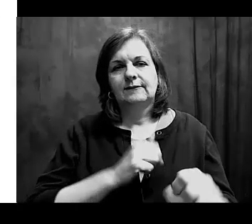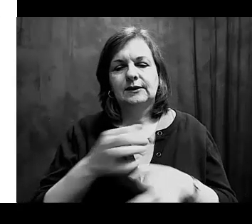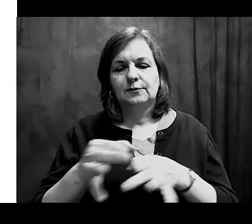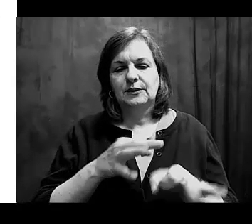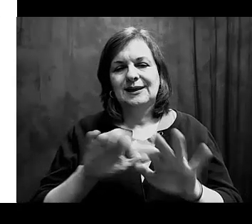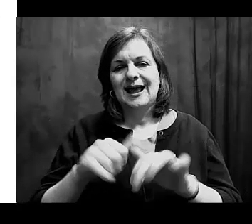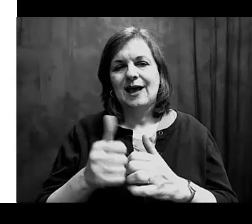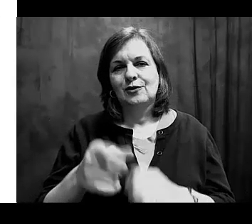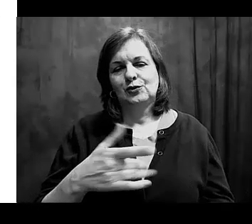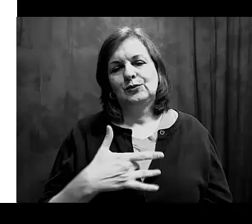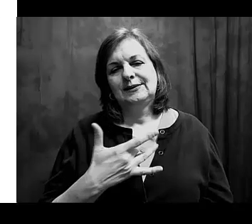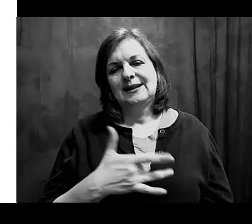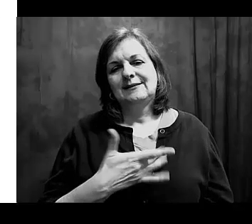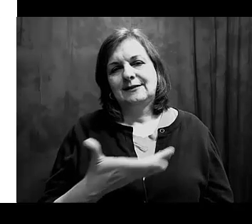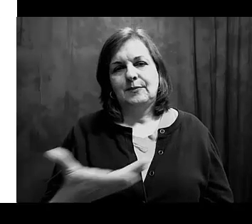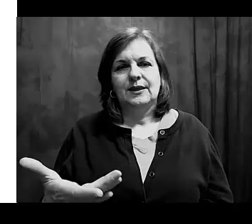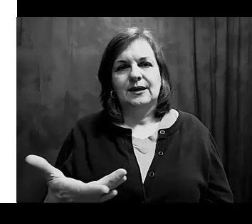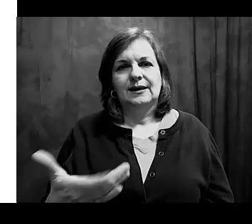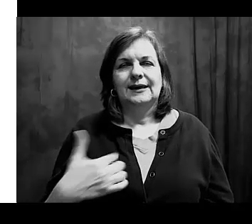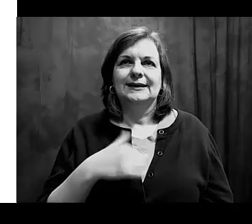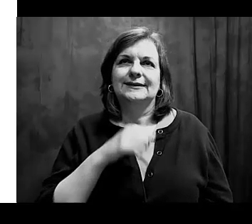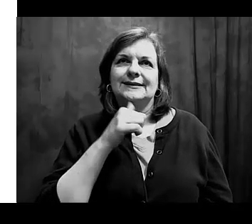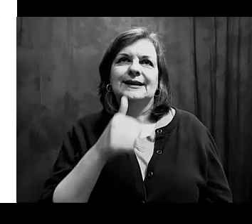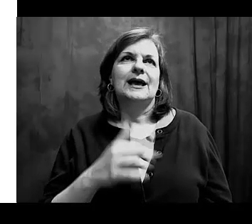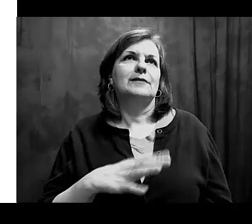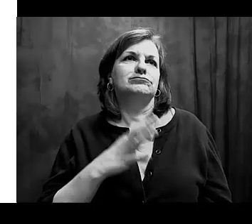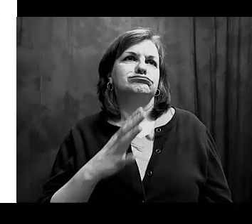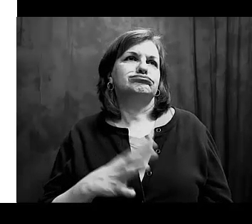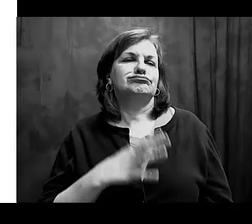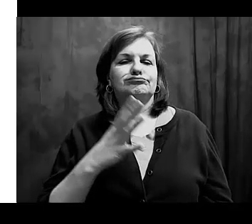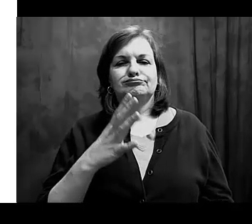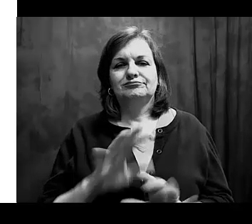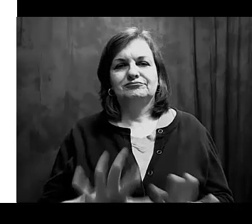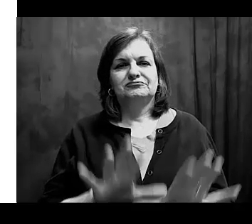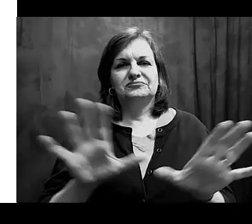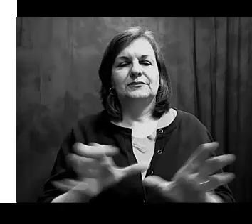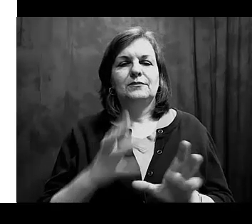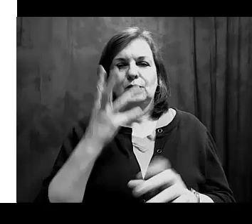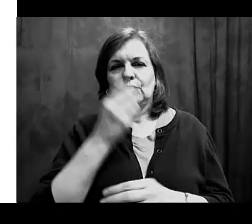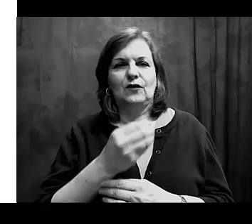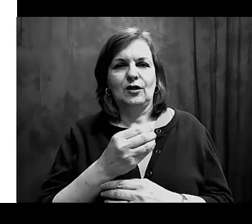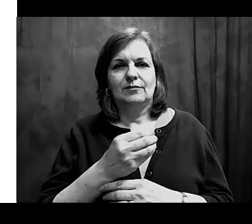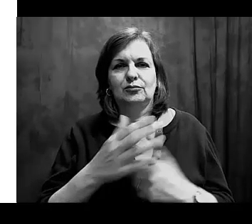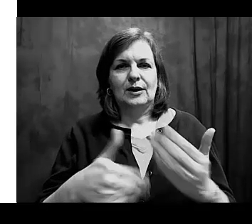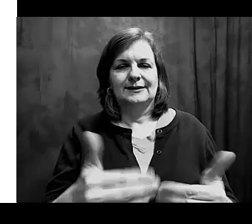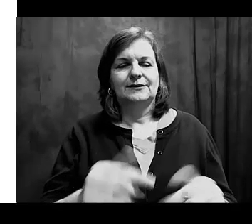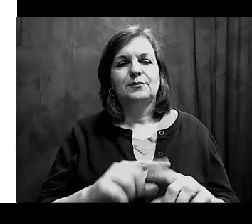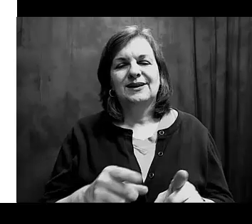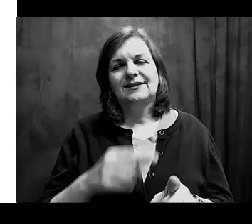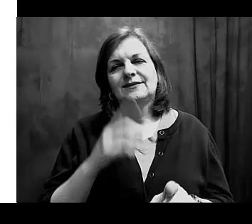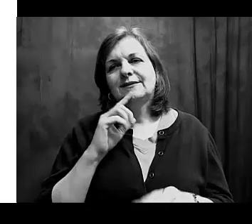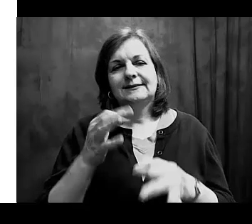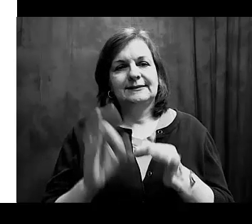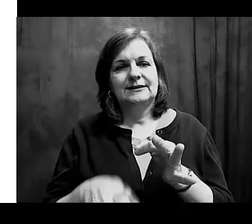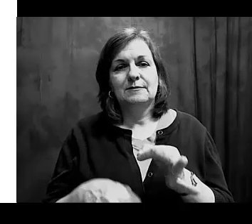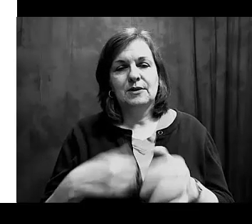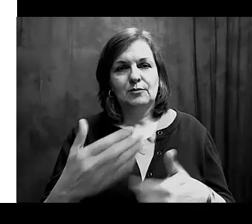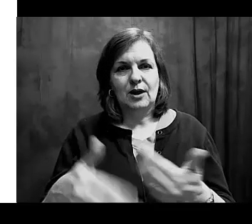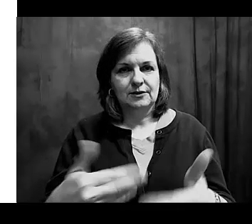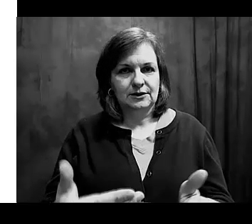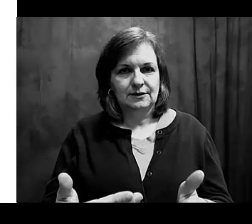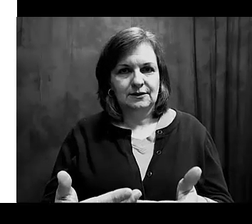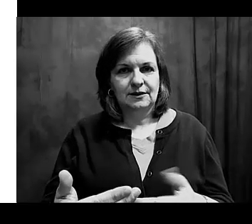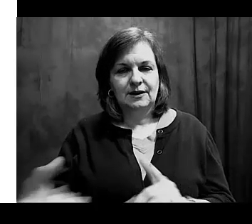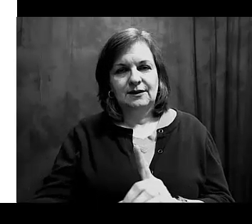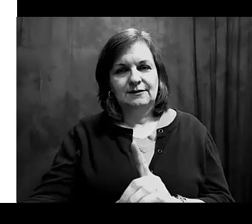that through your memories. Have you ever had this sweet thing before? Does it remind you of something? Does it